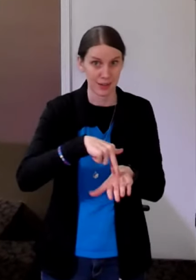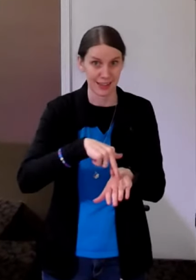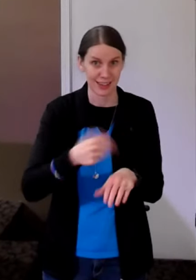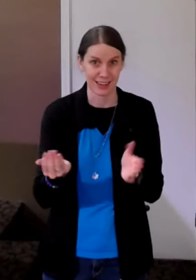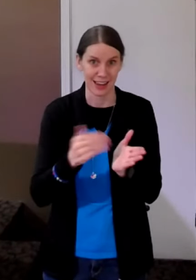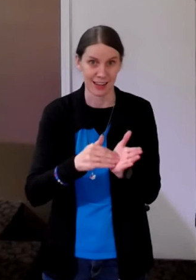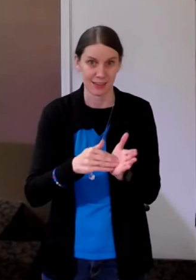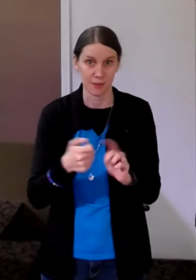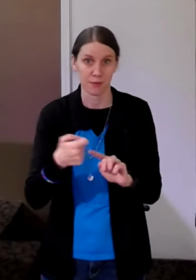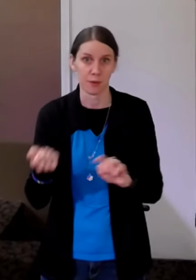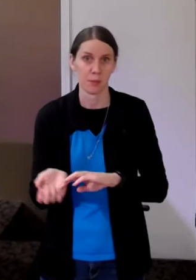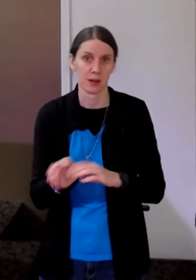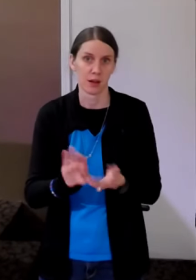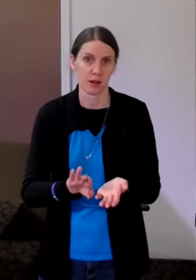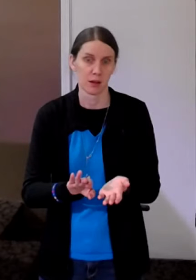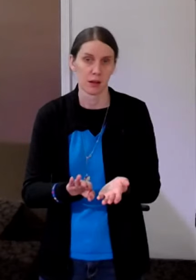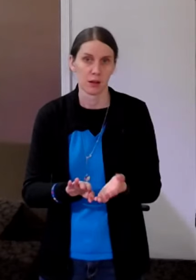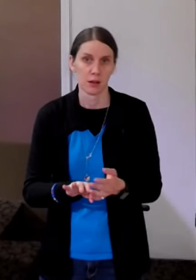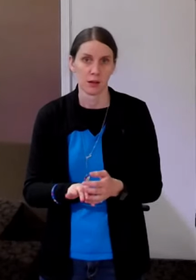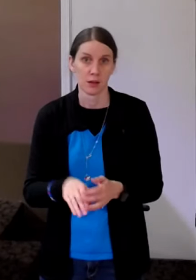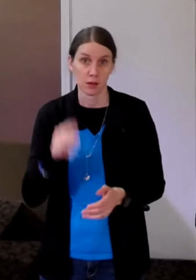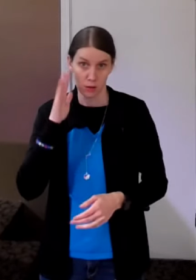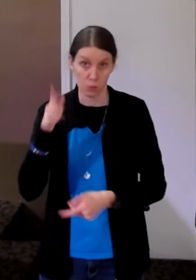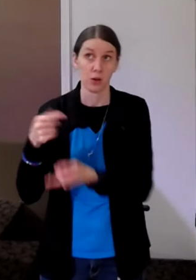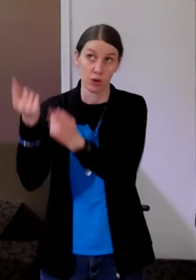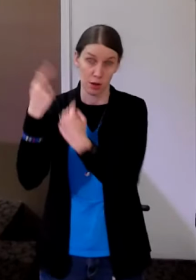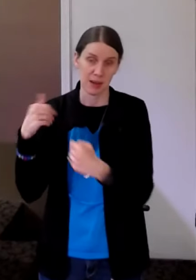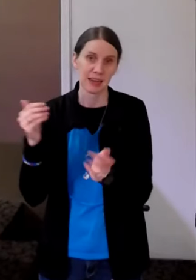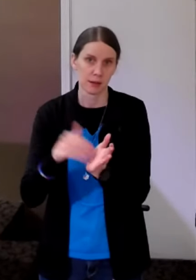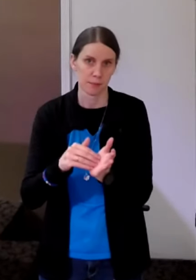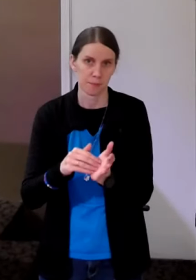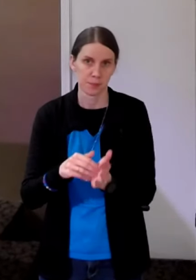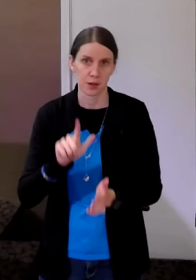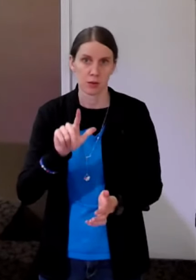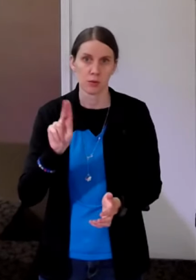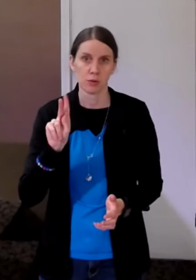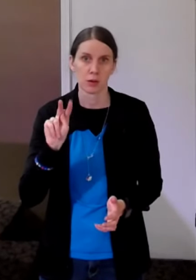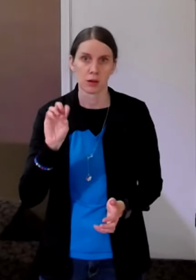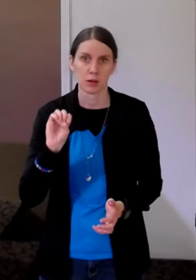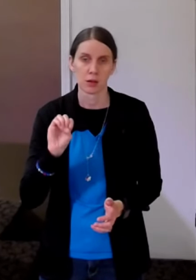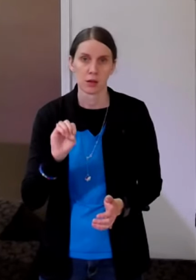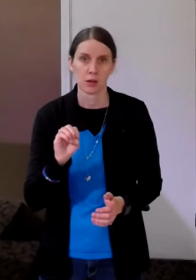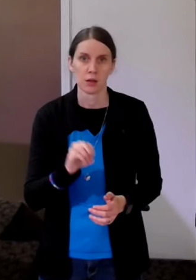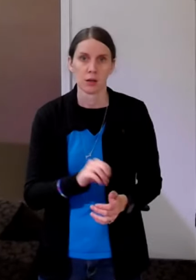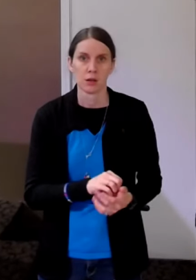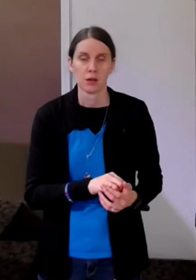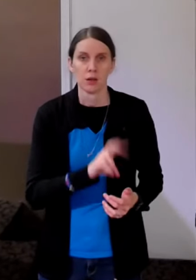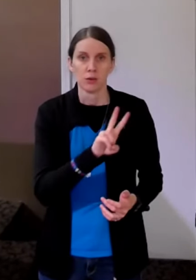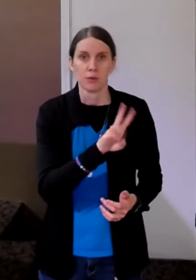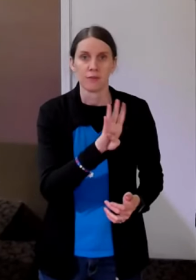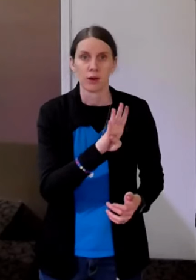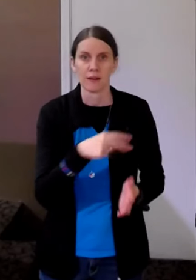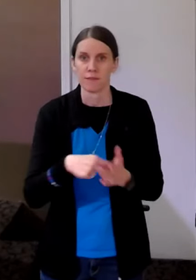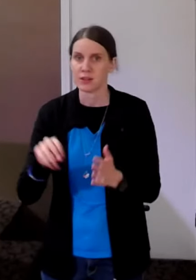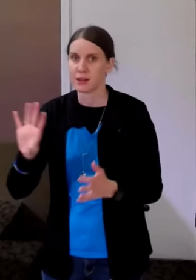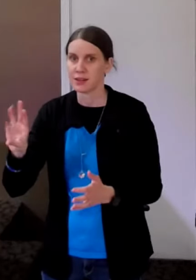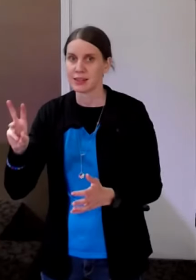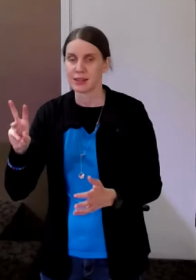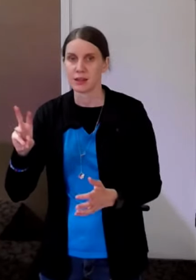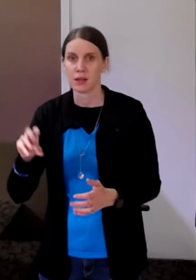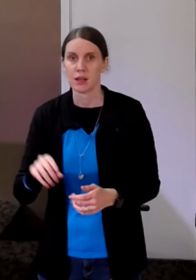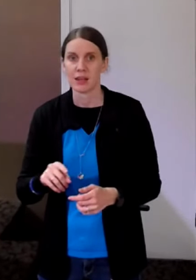dead. And He will return. In Luke 24, 6, the angel said, He is